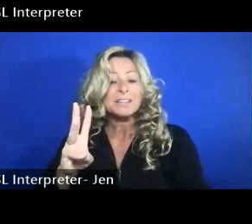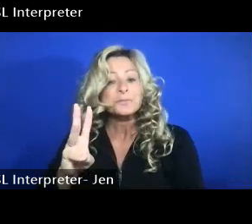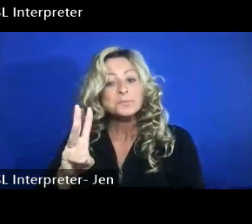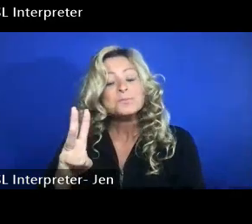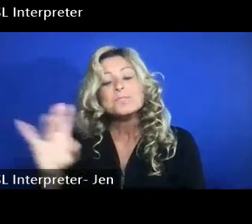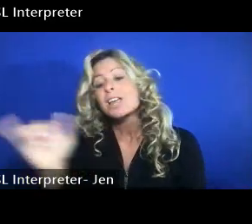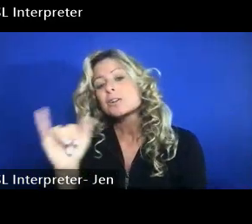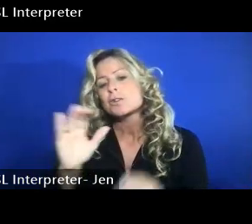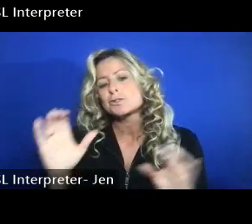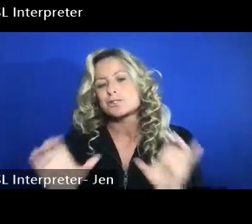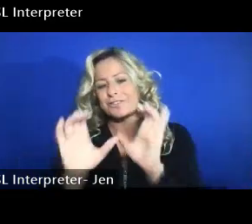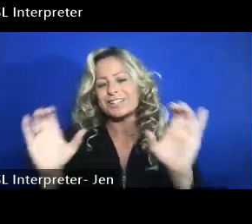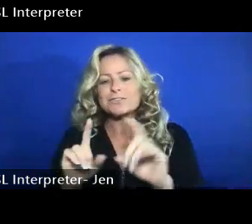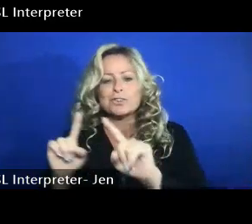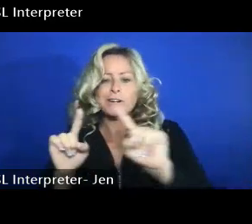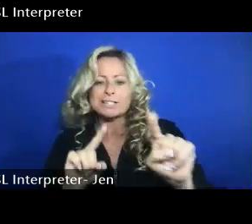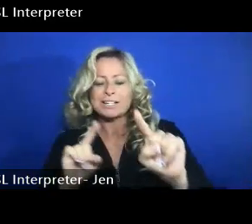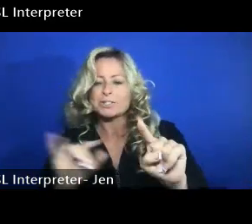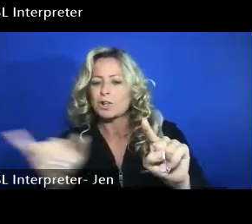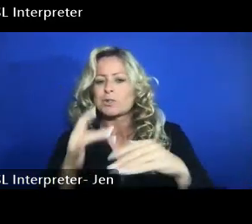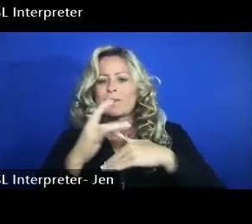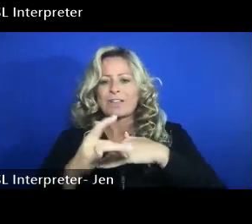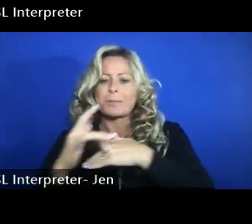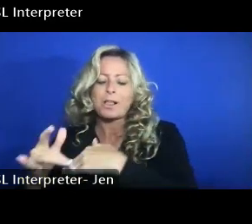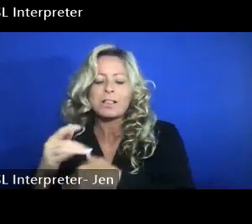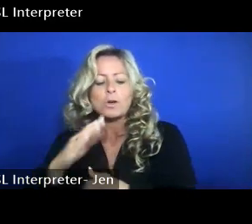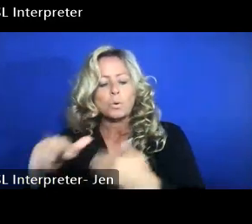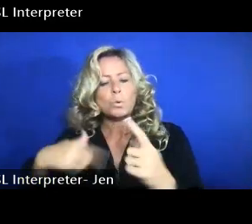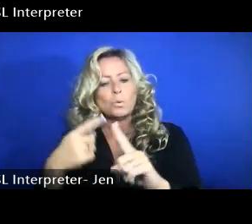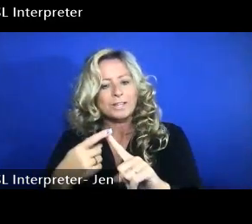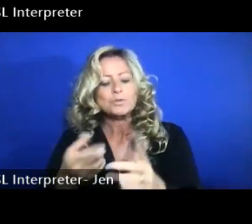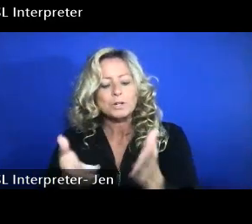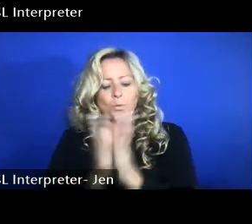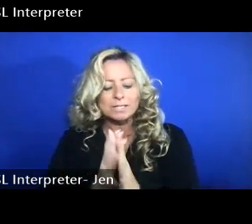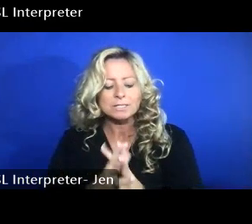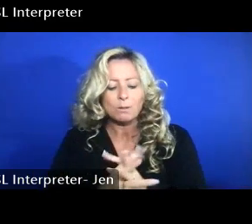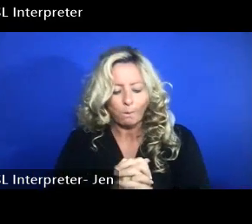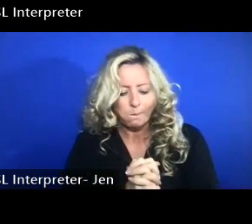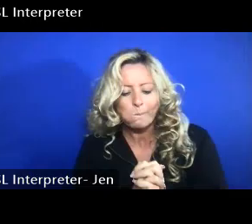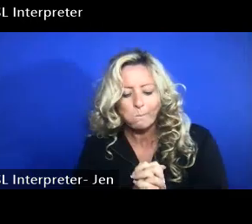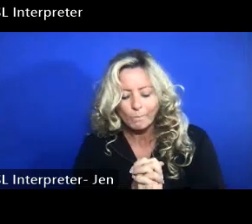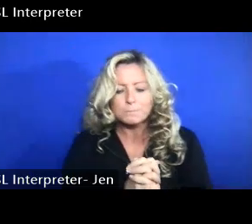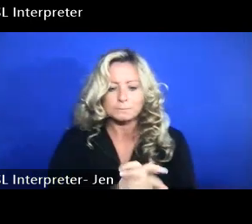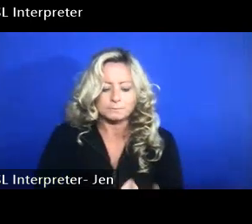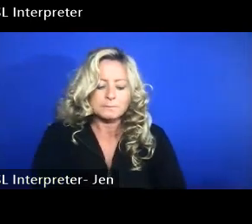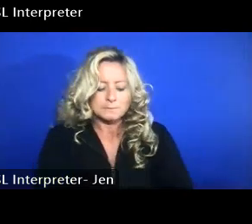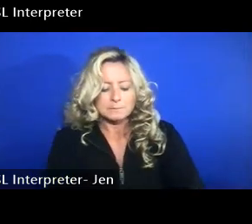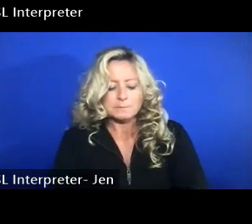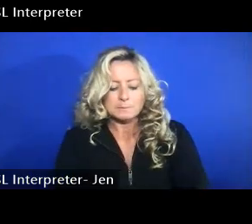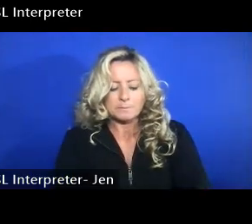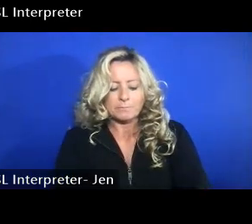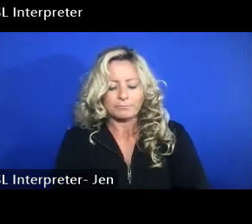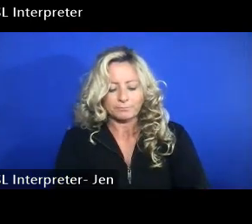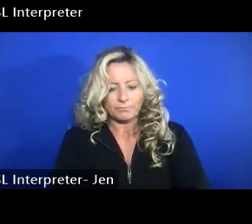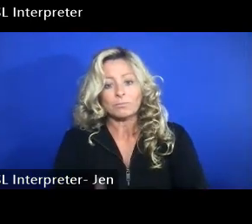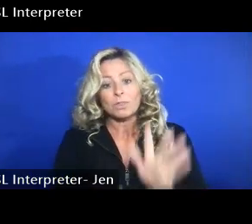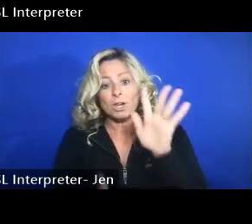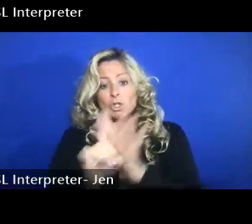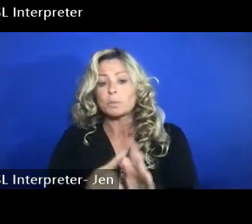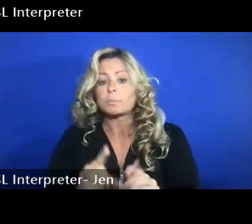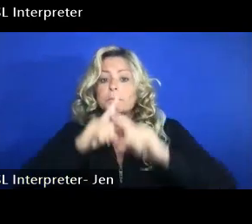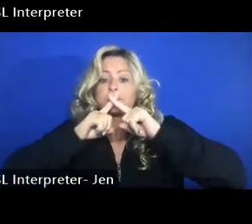then certificates of attendance are also available upon request. We ask that you come in muted, but like I said, please use